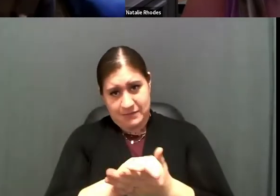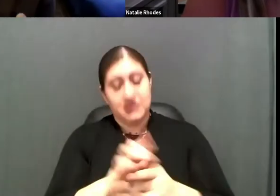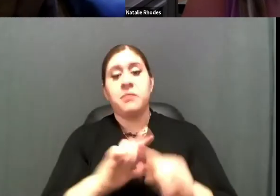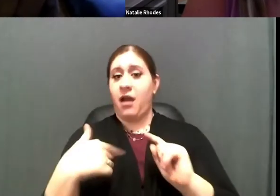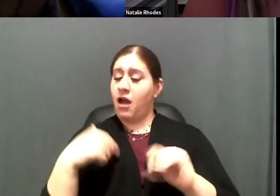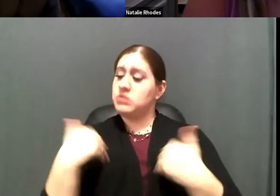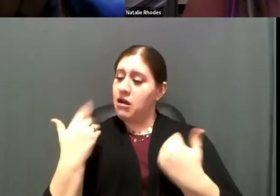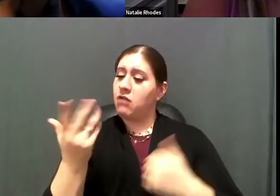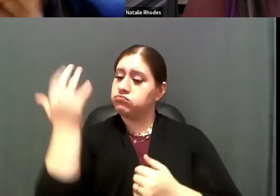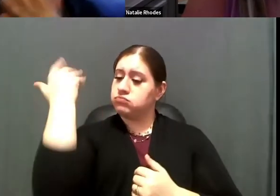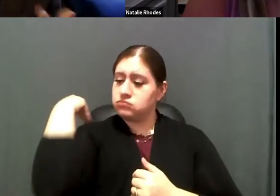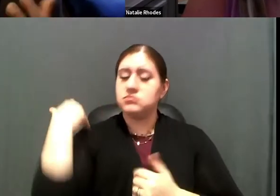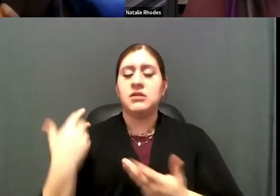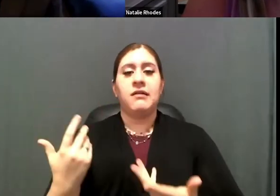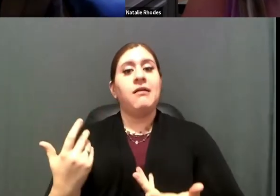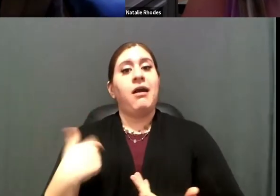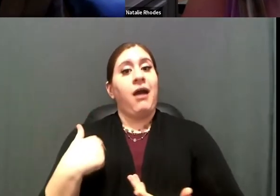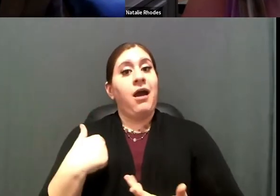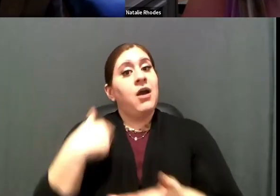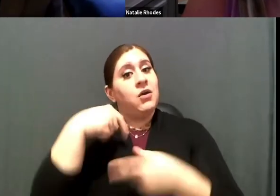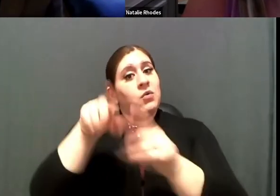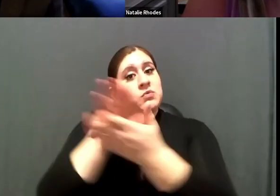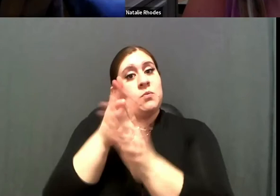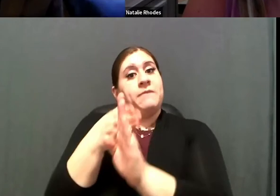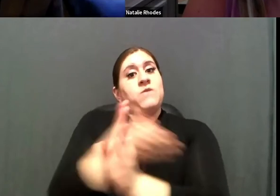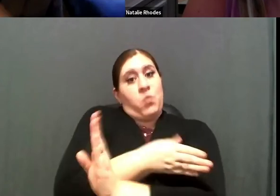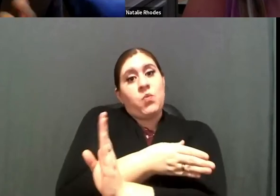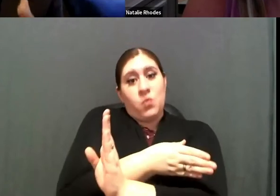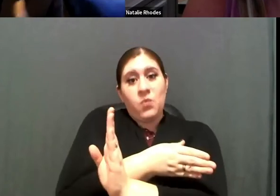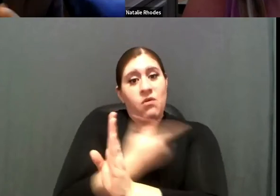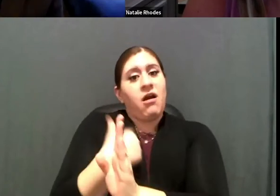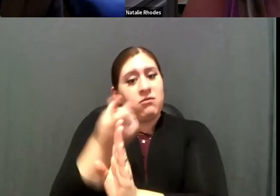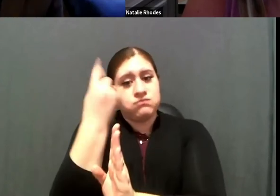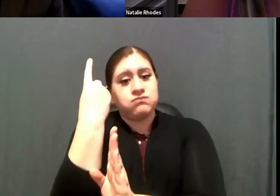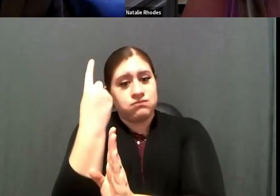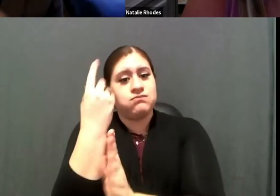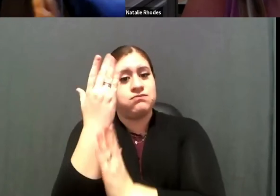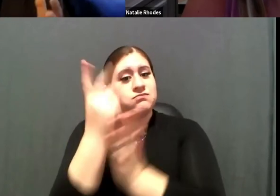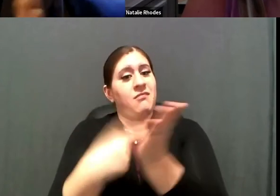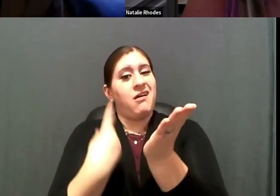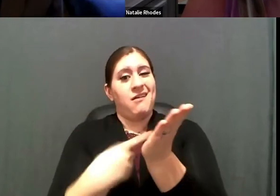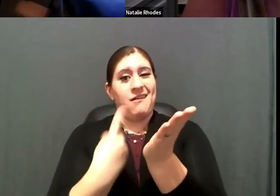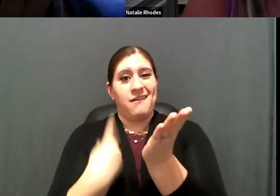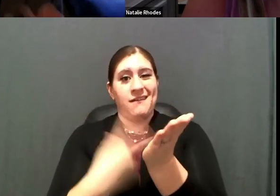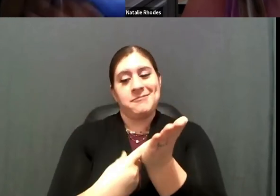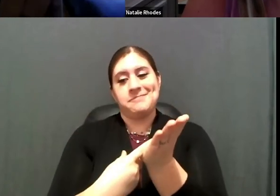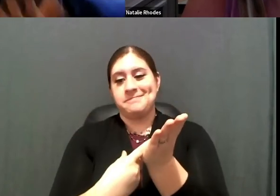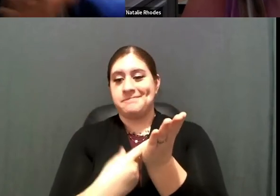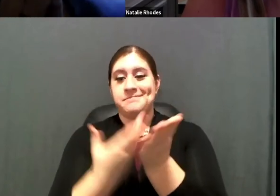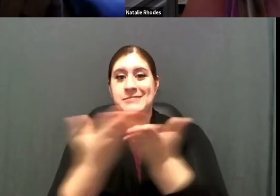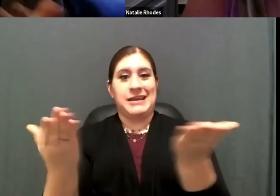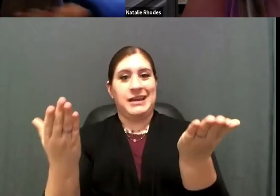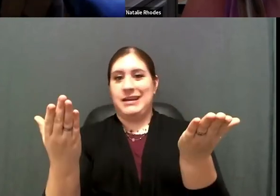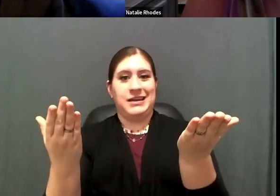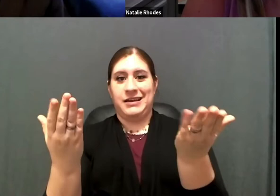young once and I was in school before this. And I understand sometimes things just don't